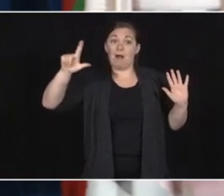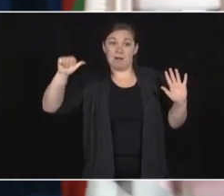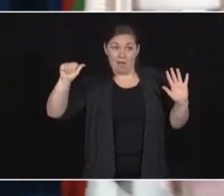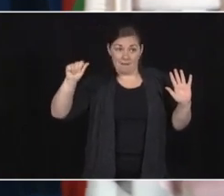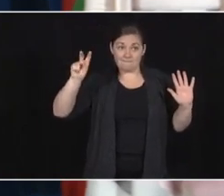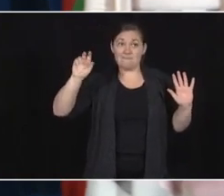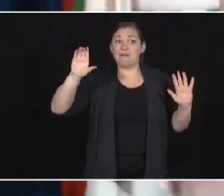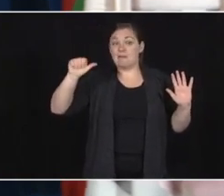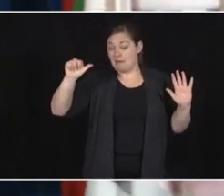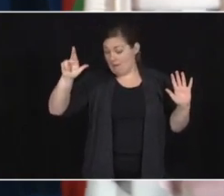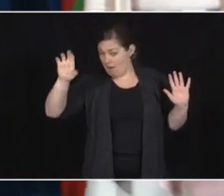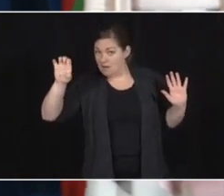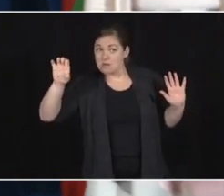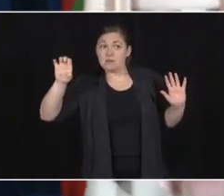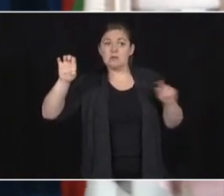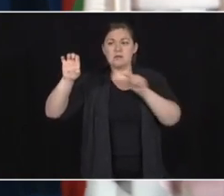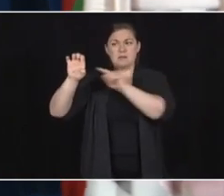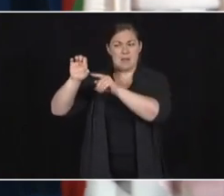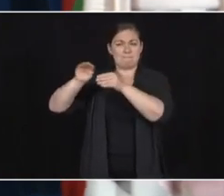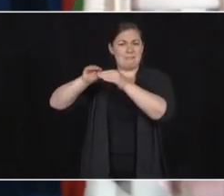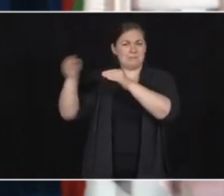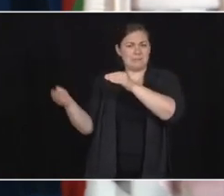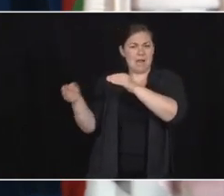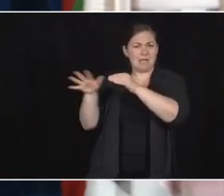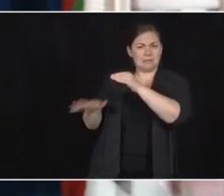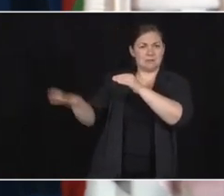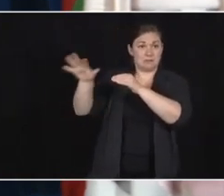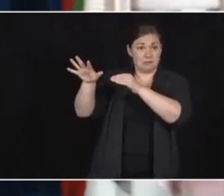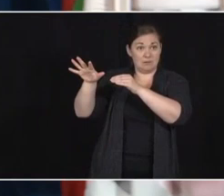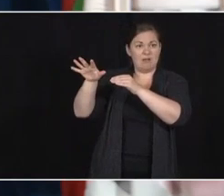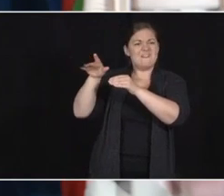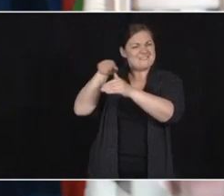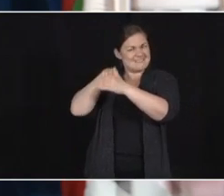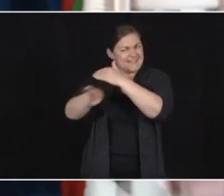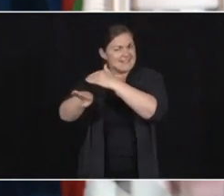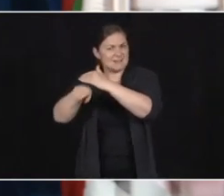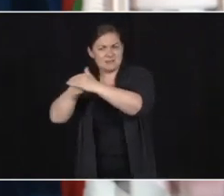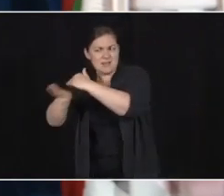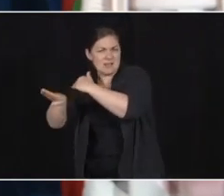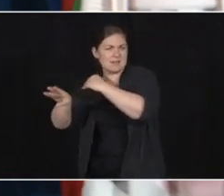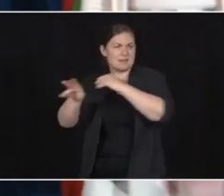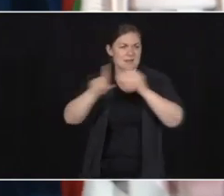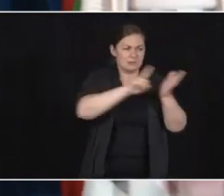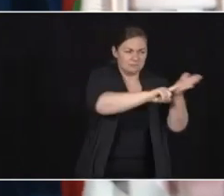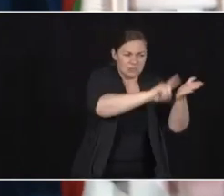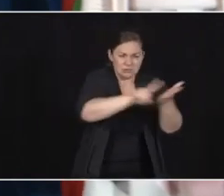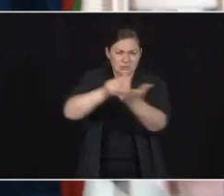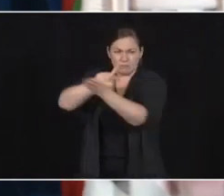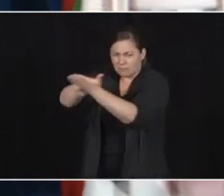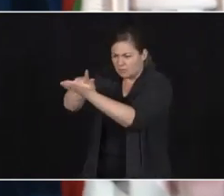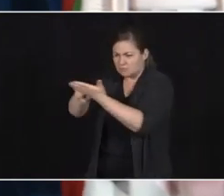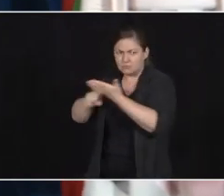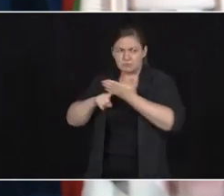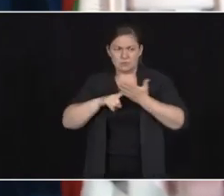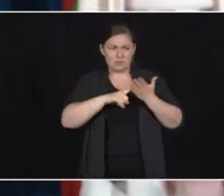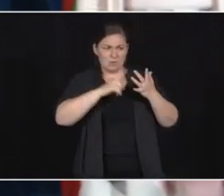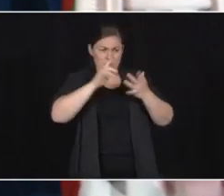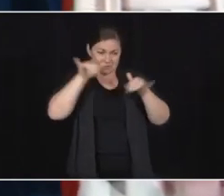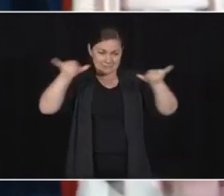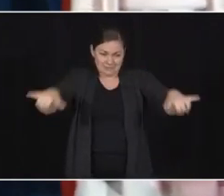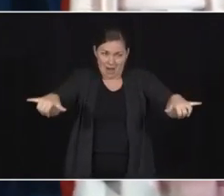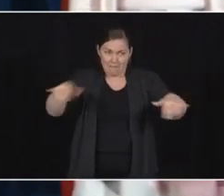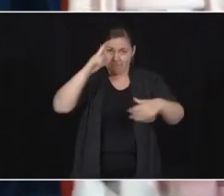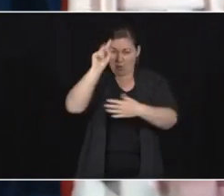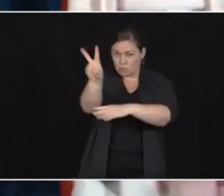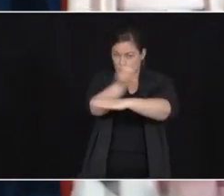expanded and rigorous inspection and monitoring of these homes for a period of 2 weeks. At least one